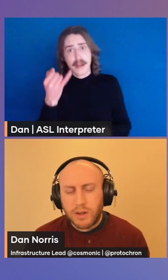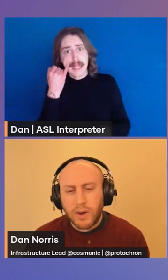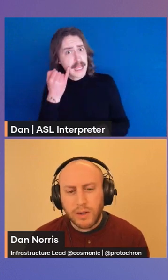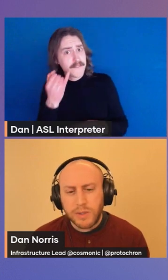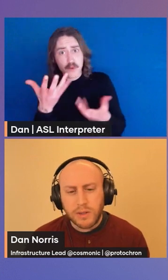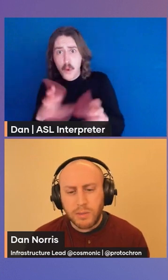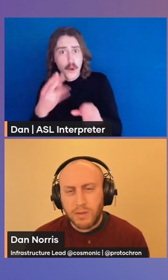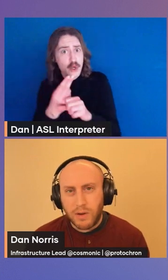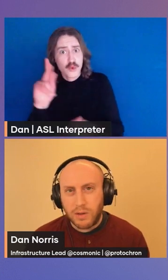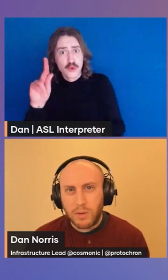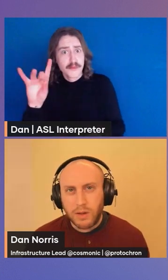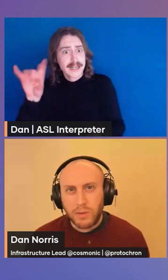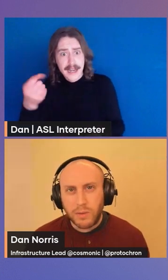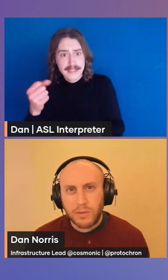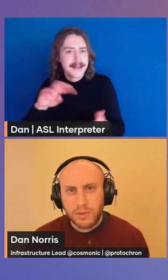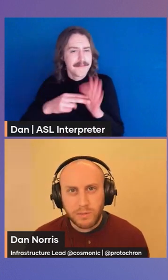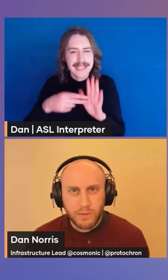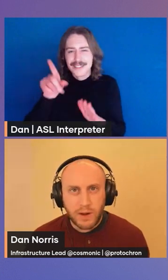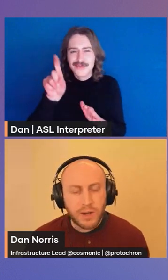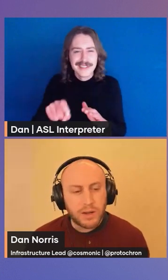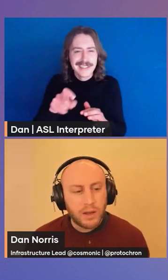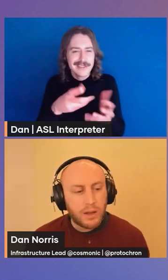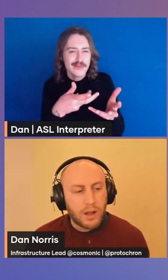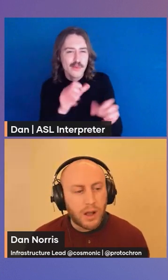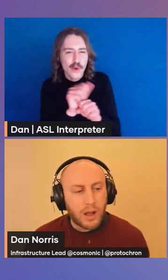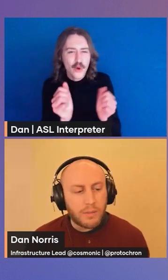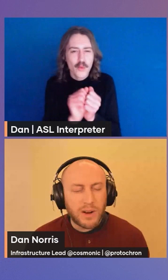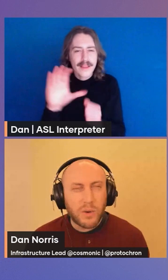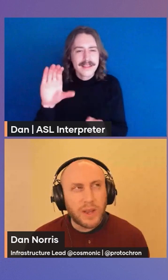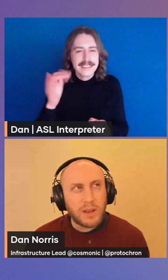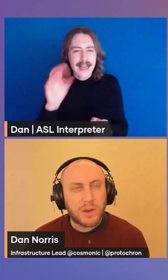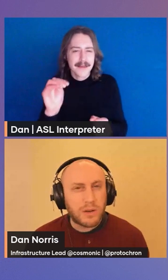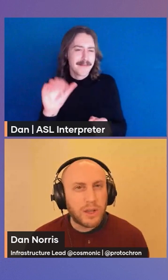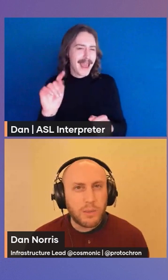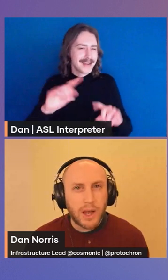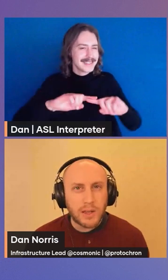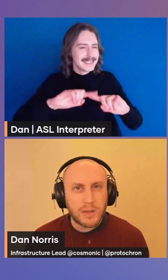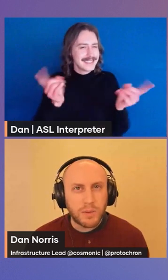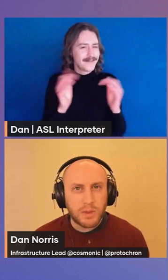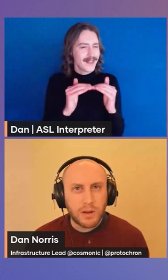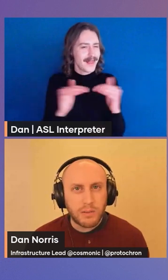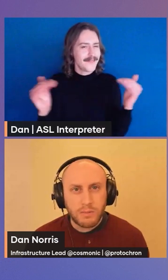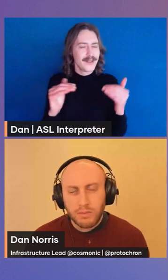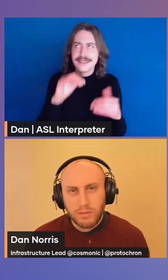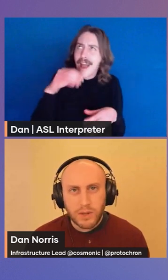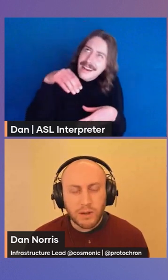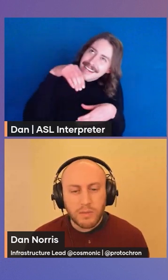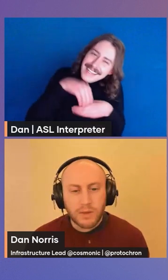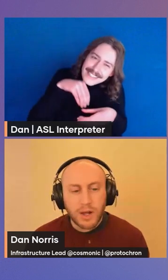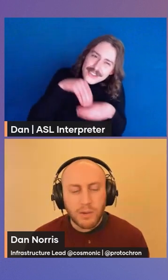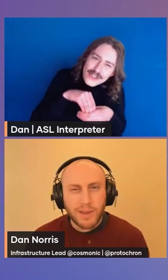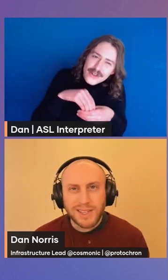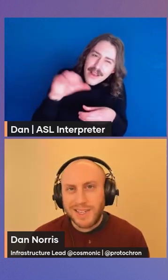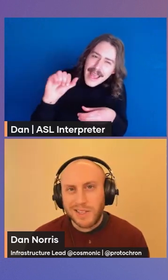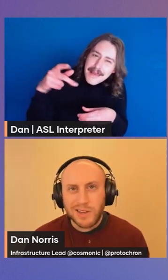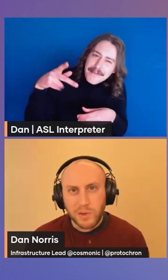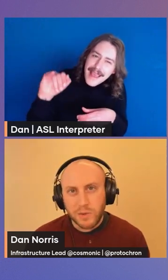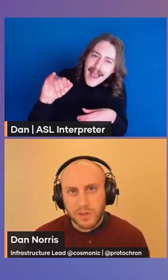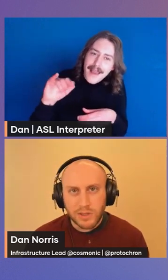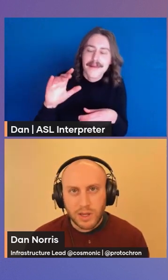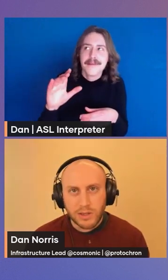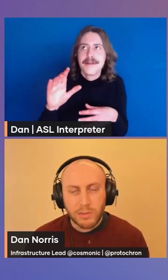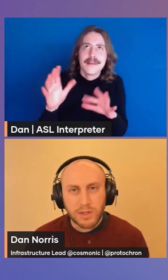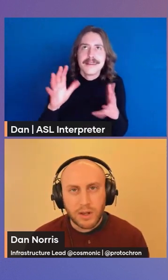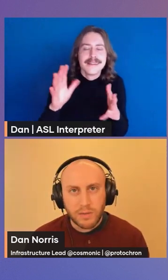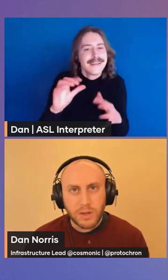you have to interact with Cilium at a very low level with some very, they're not quite internal APIs, but they're not as easy to use